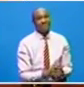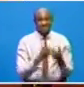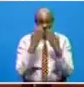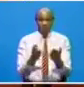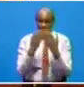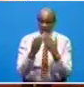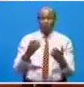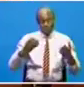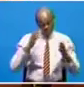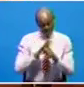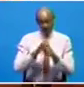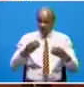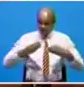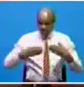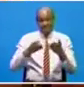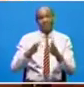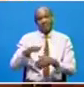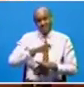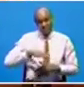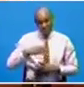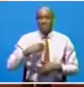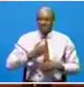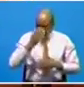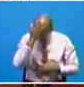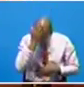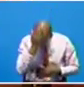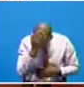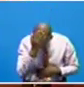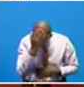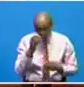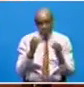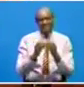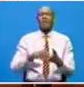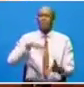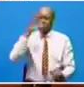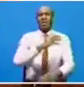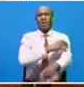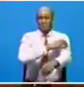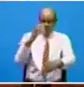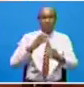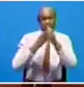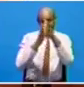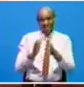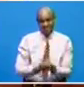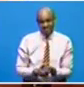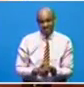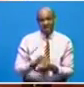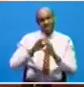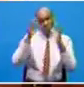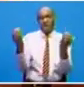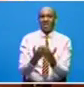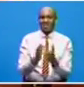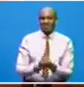platform. I am very humbled to meet the most powerful leader in the whole